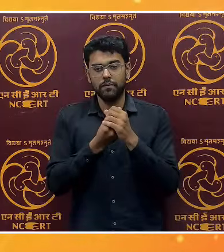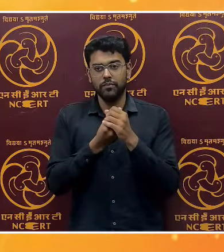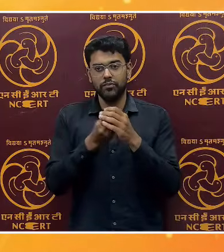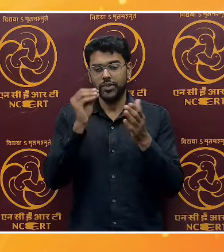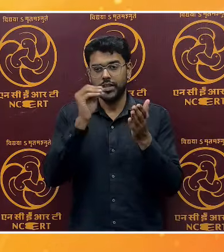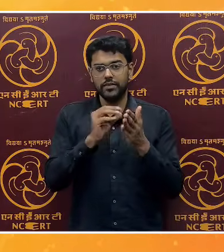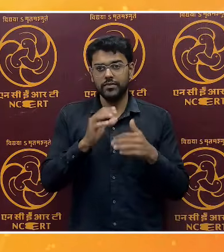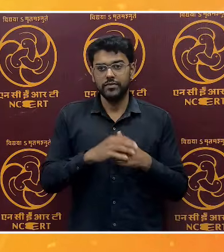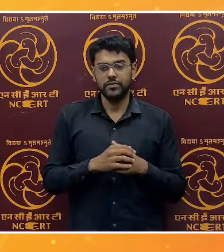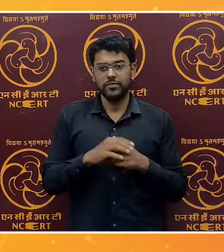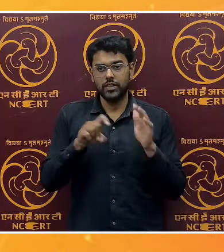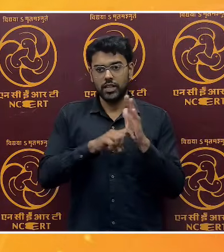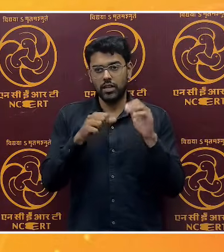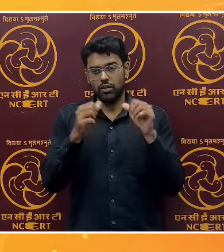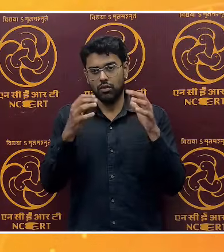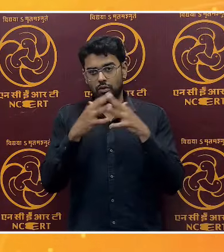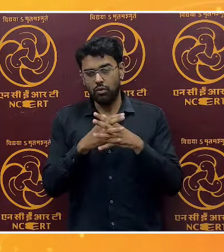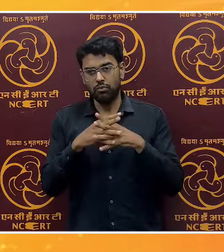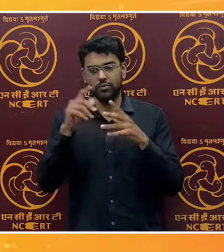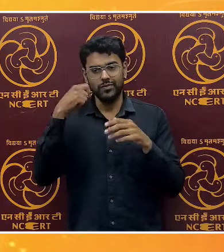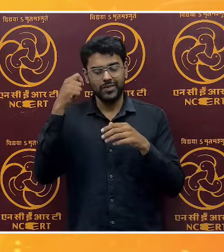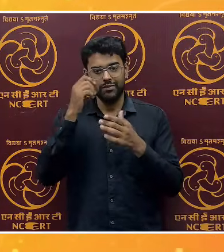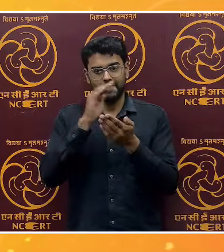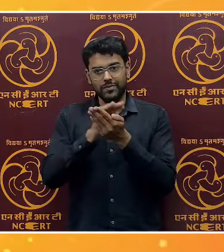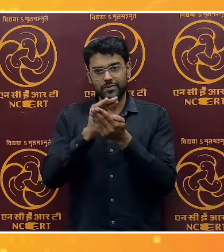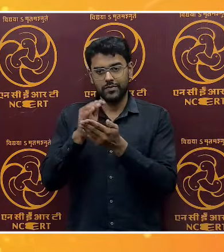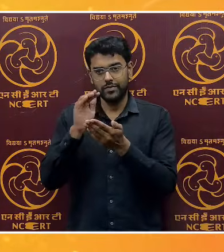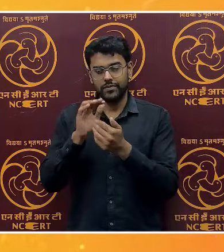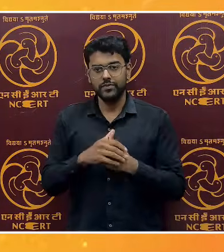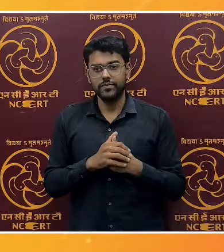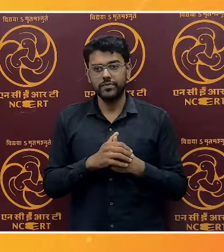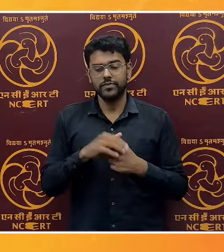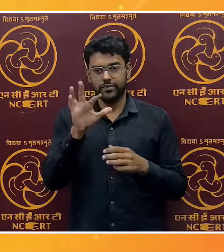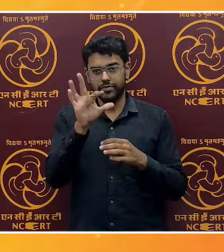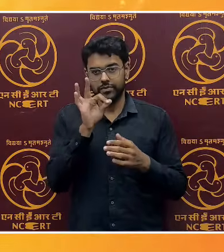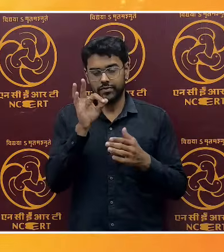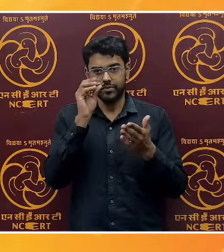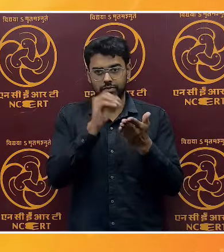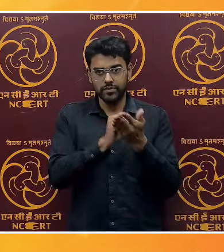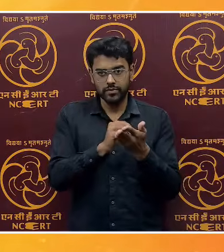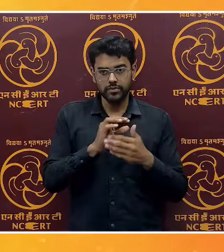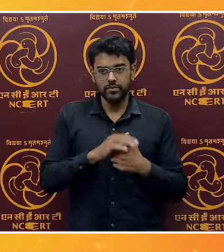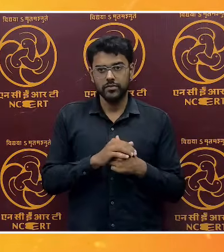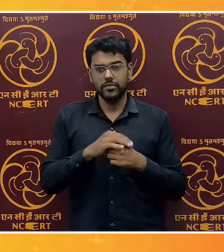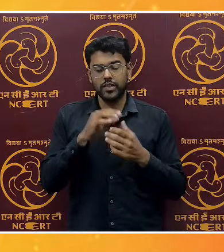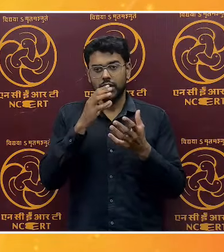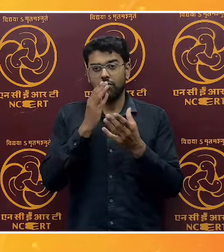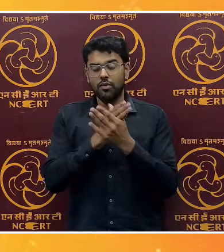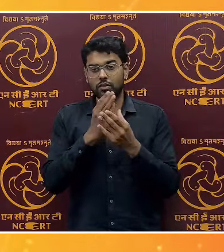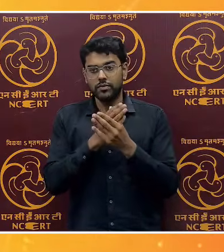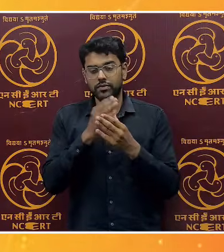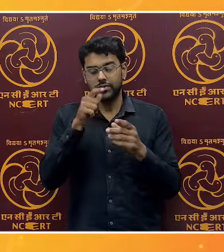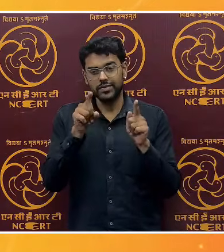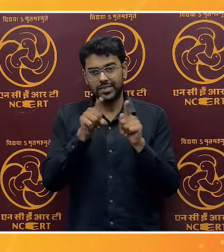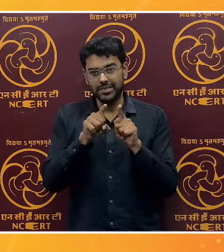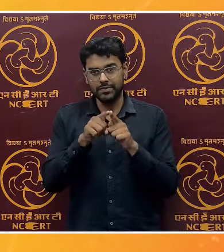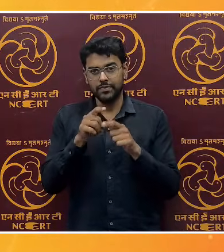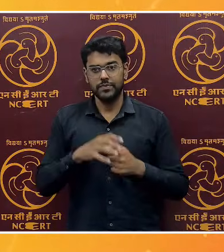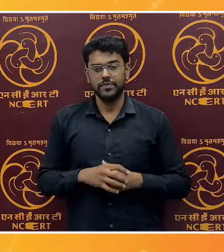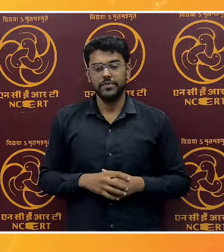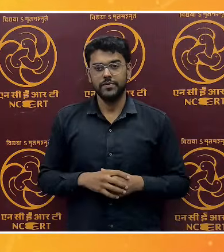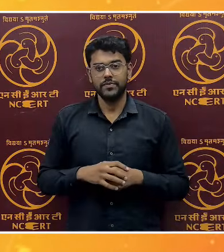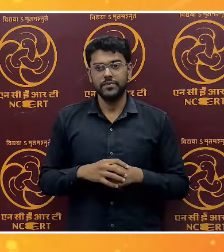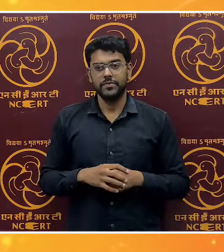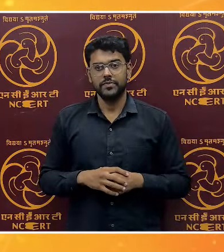See, our raw footages are in this folder, so what we just select that folder, Okay. and the folder is in the